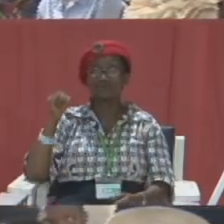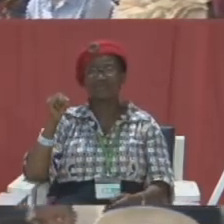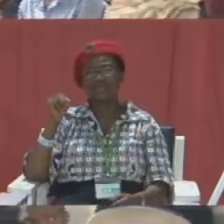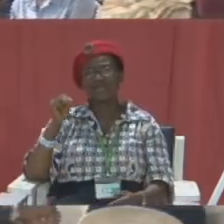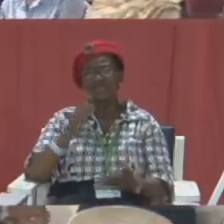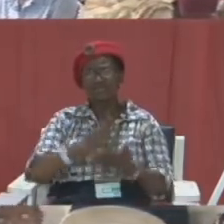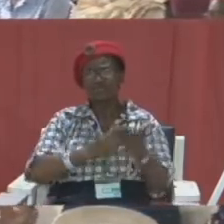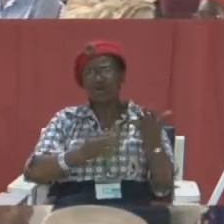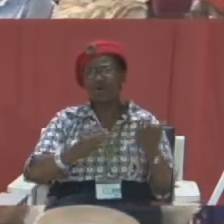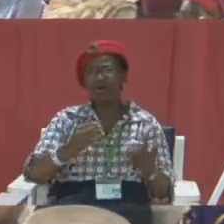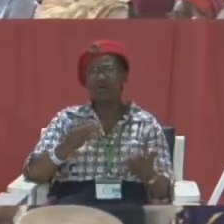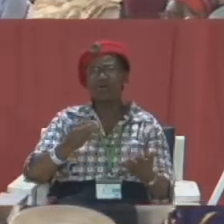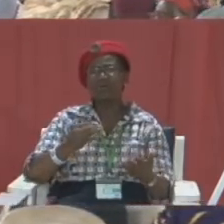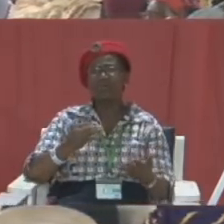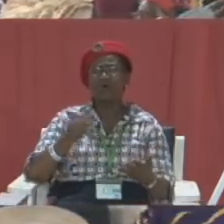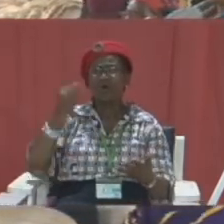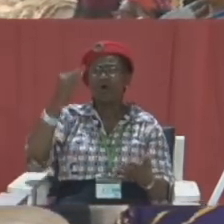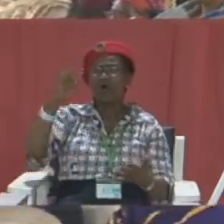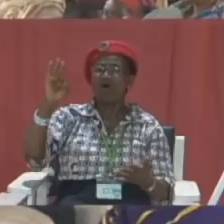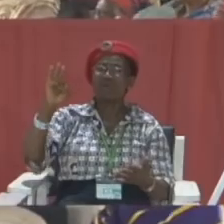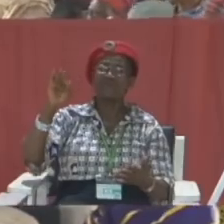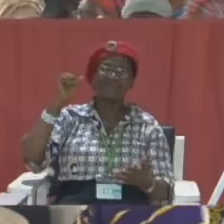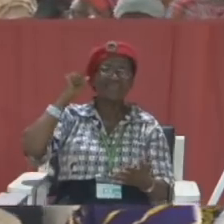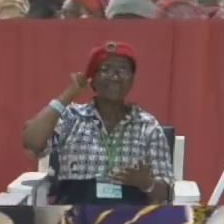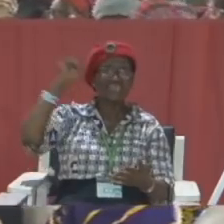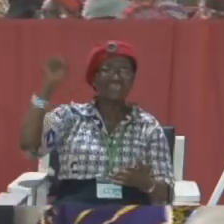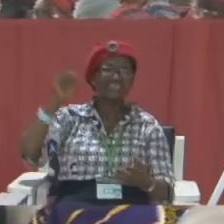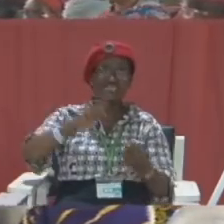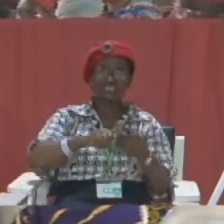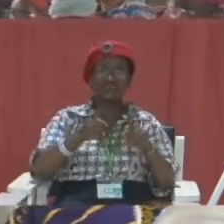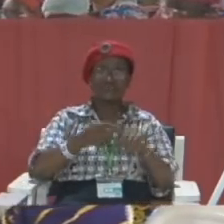Some of his friends would laugh at him.